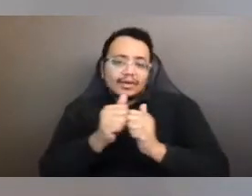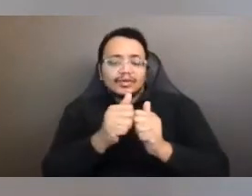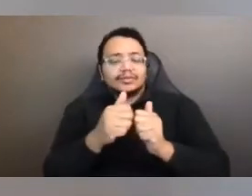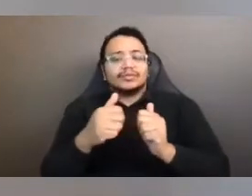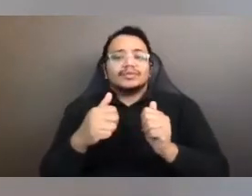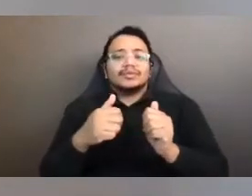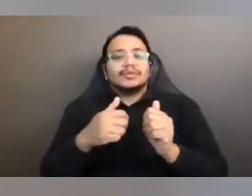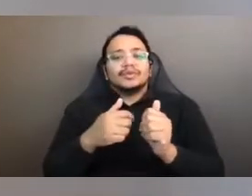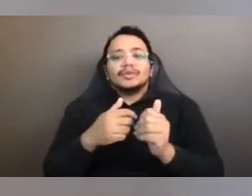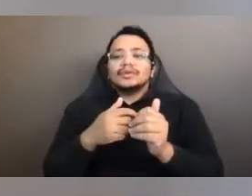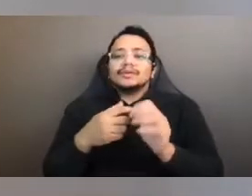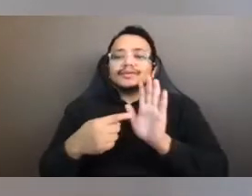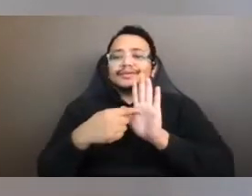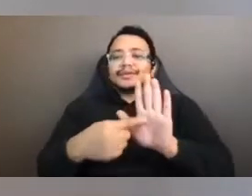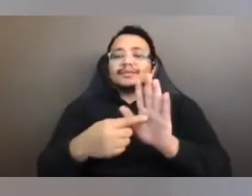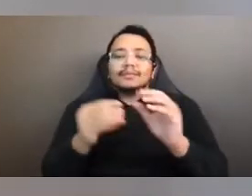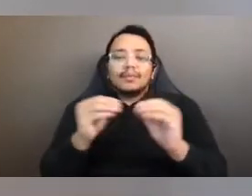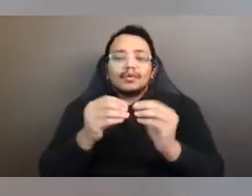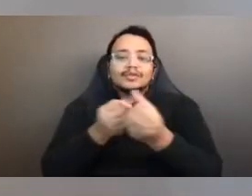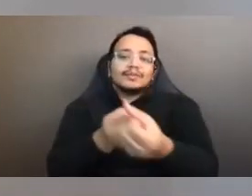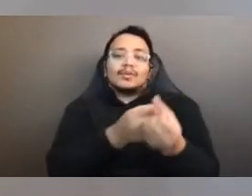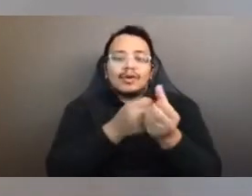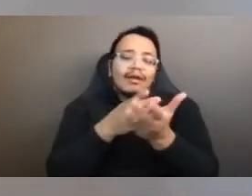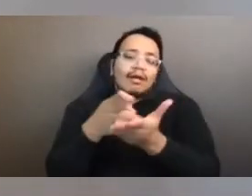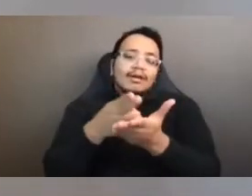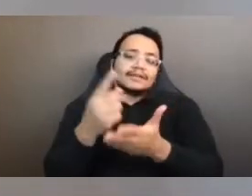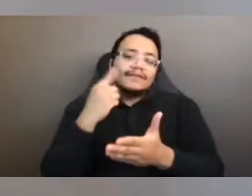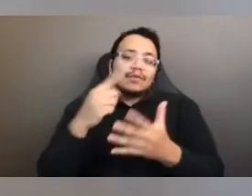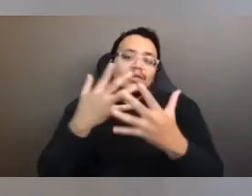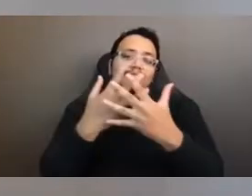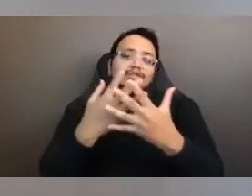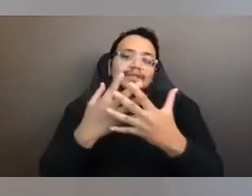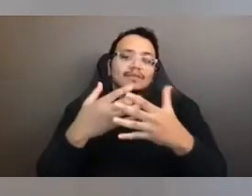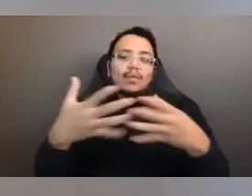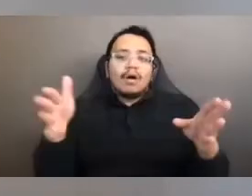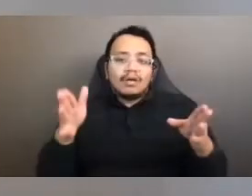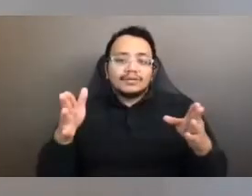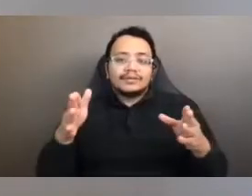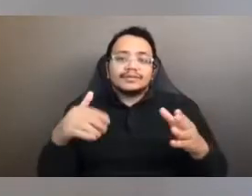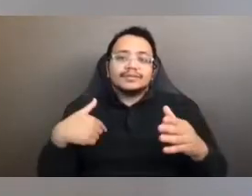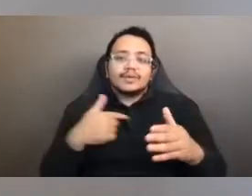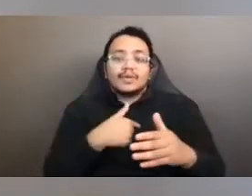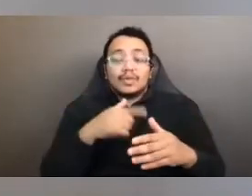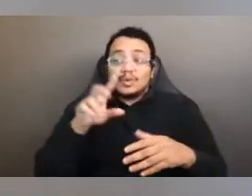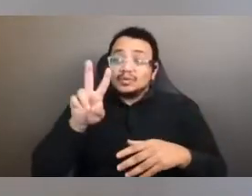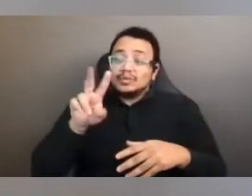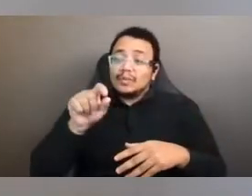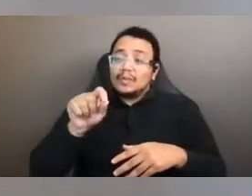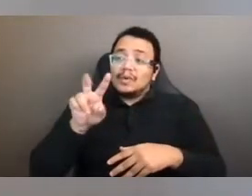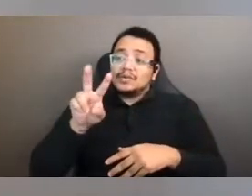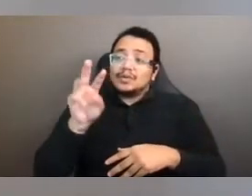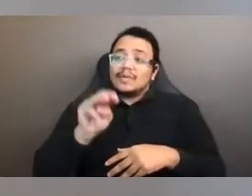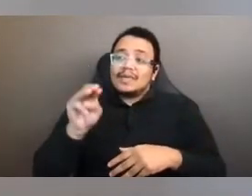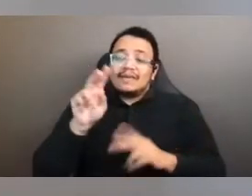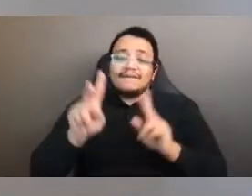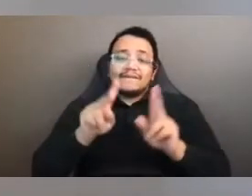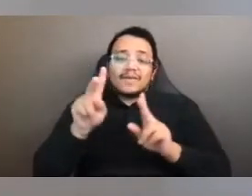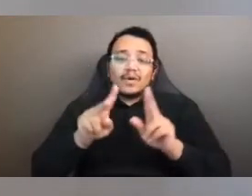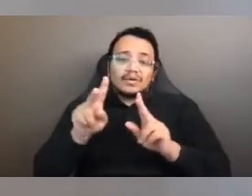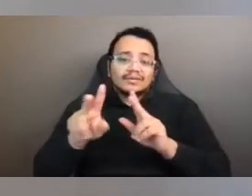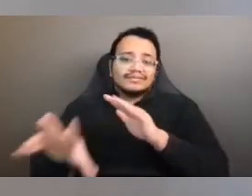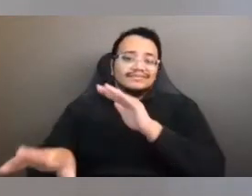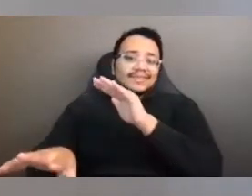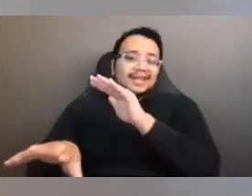to behind prison walls so that the 2.2 million folks who are behind bars